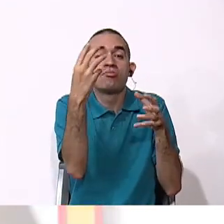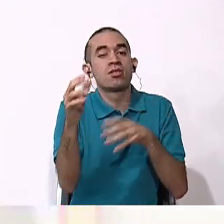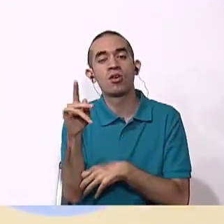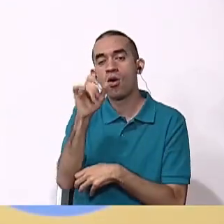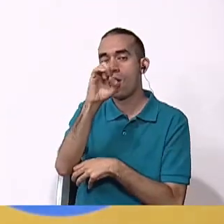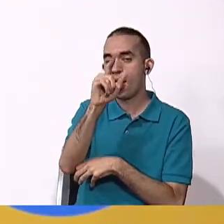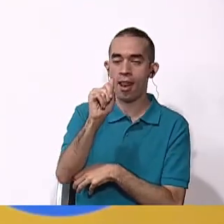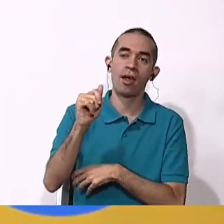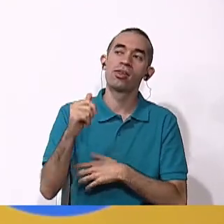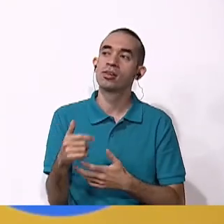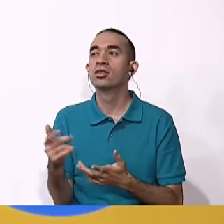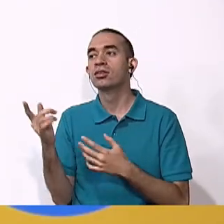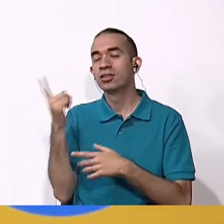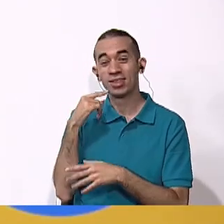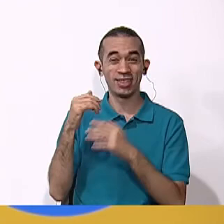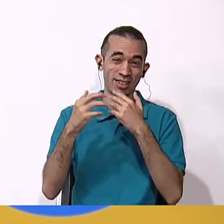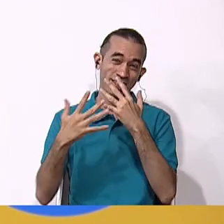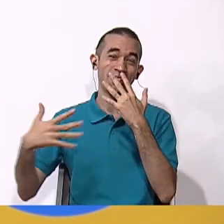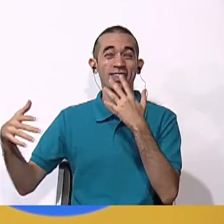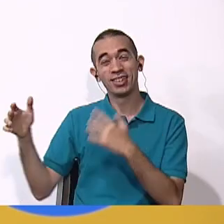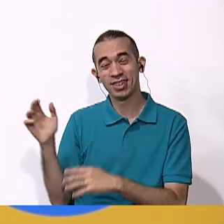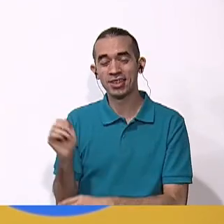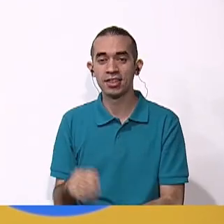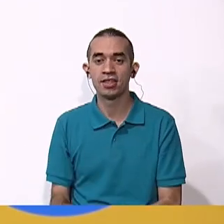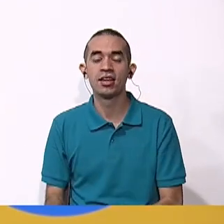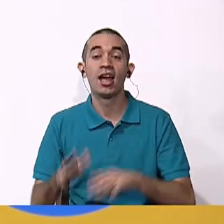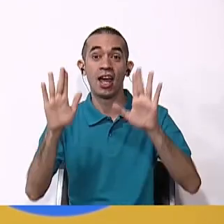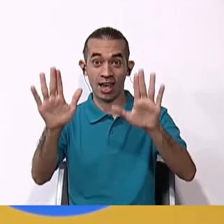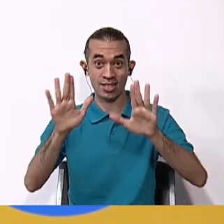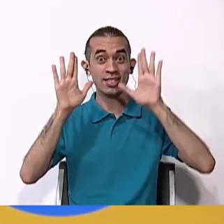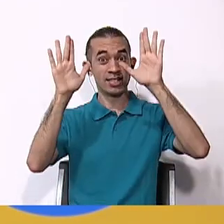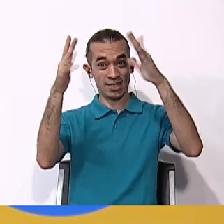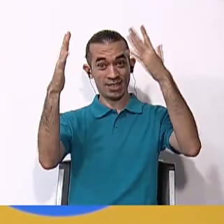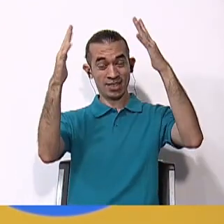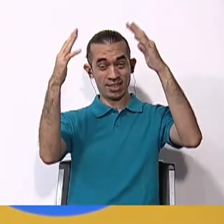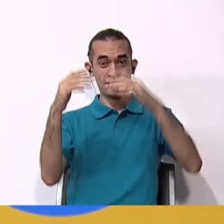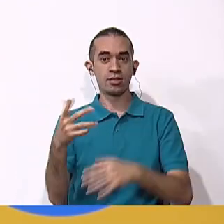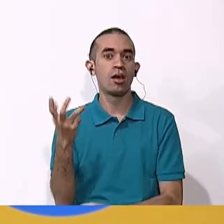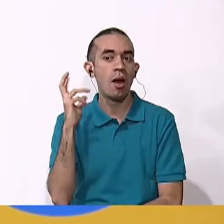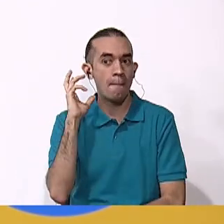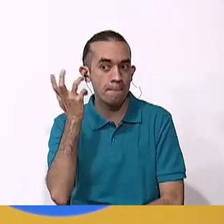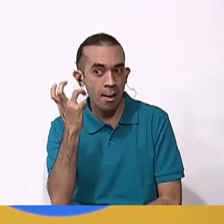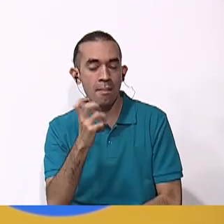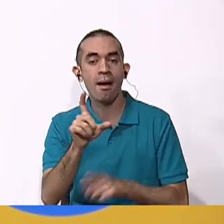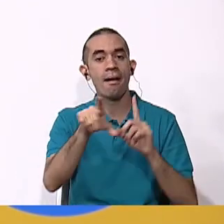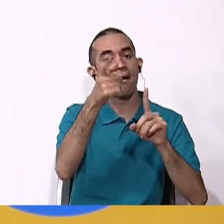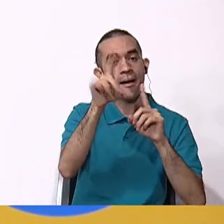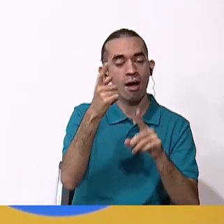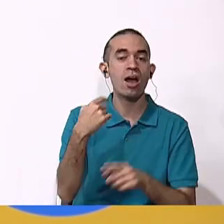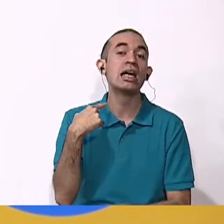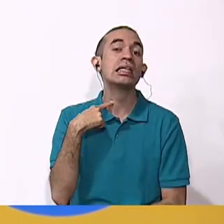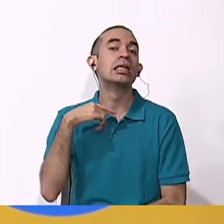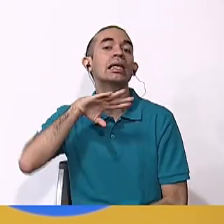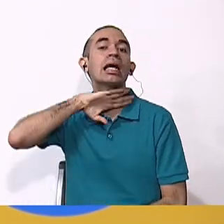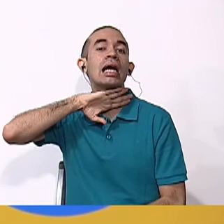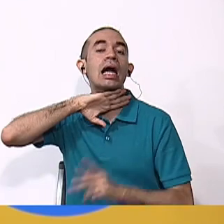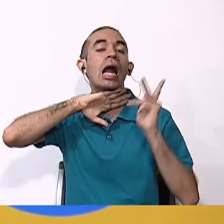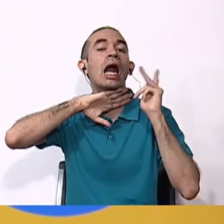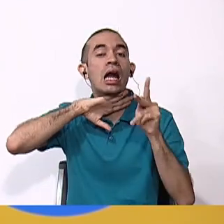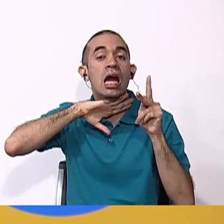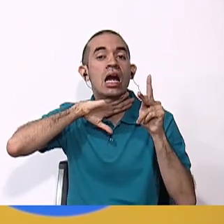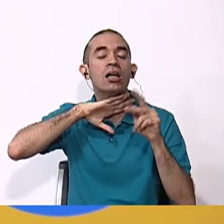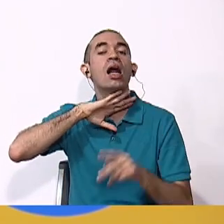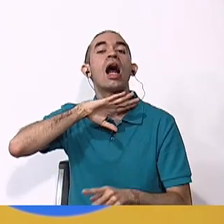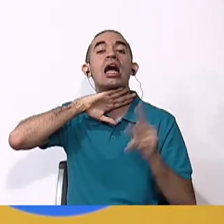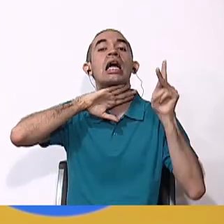K is for kangaroo. Excellent! Sounds and letters. K, the sound